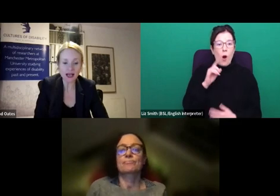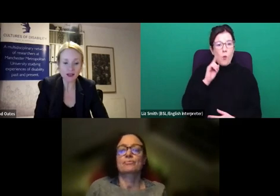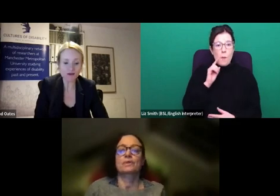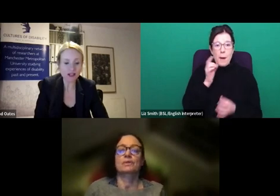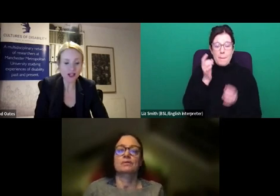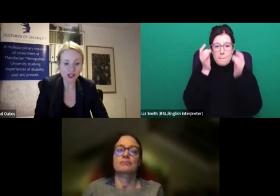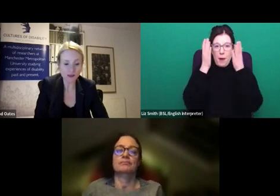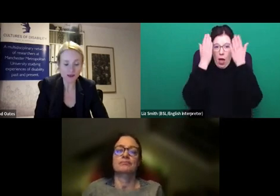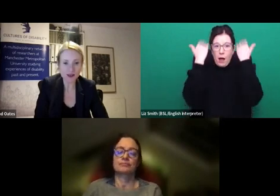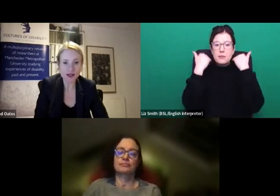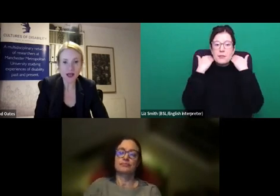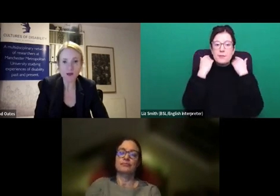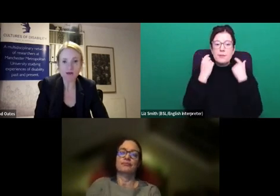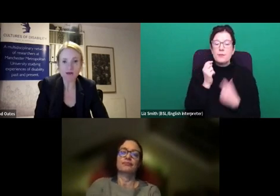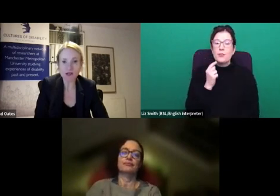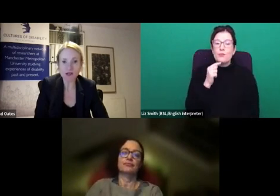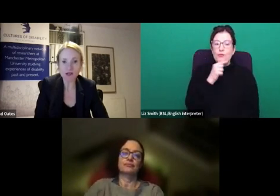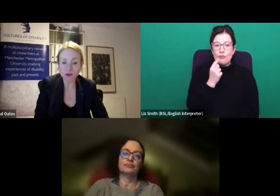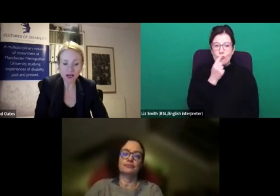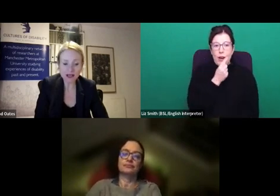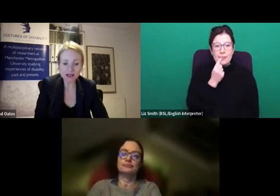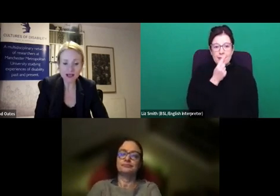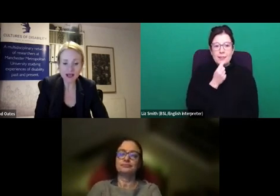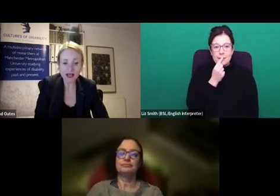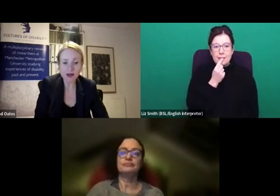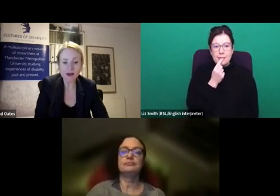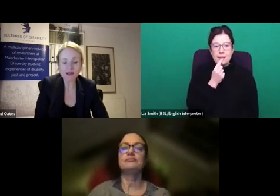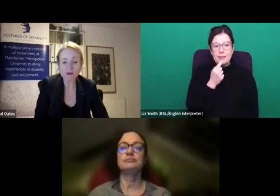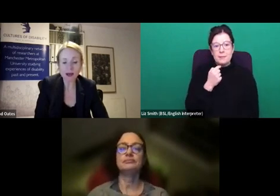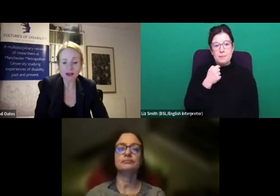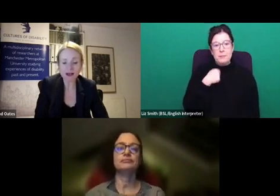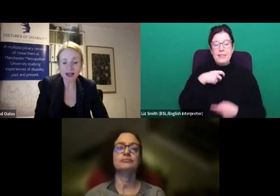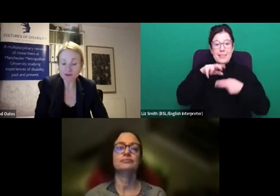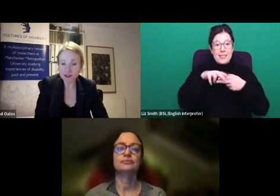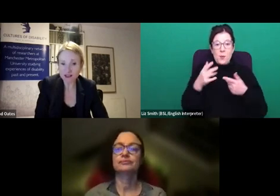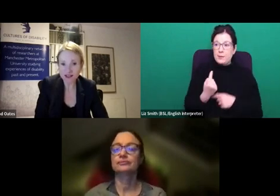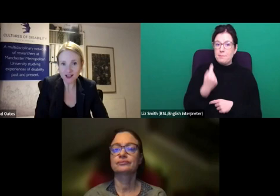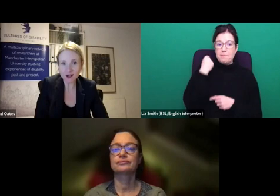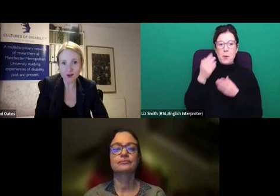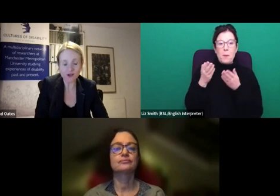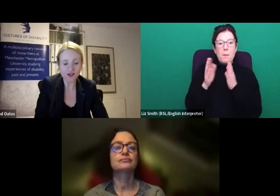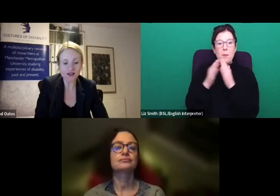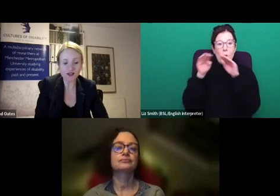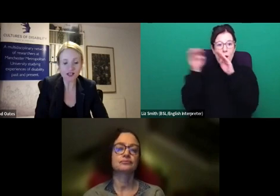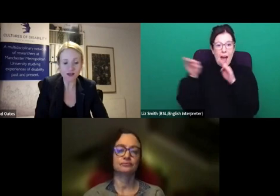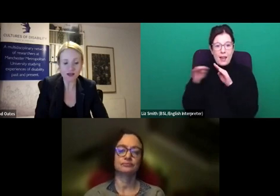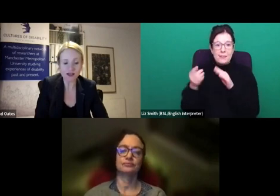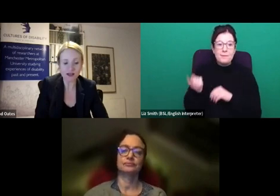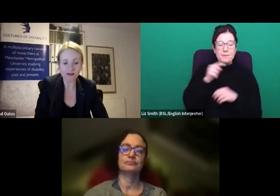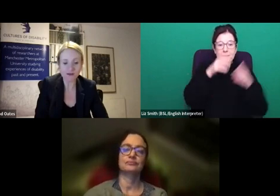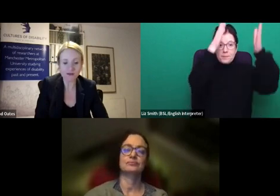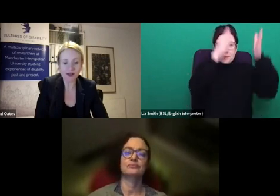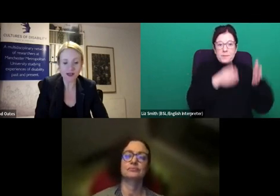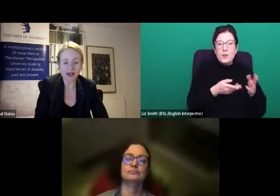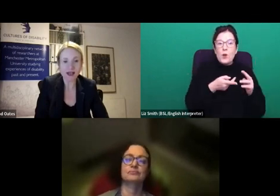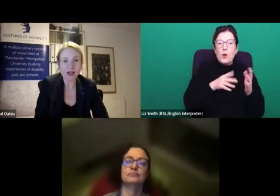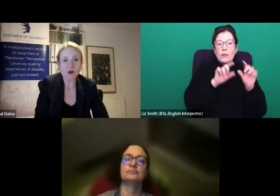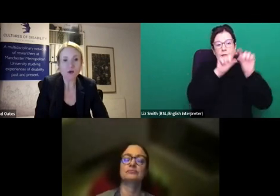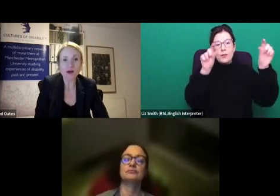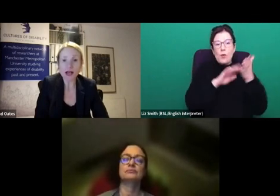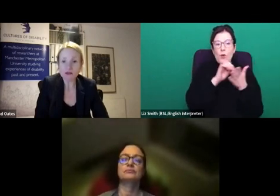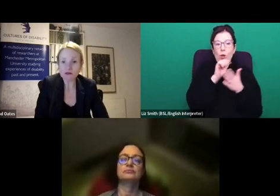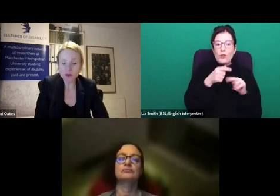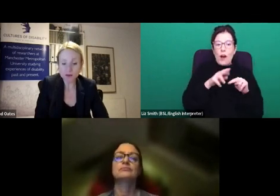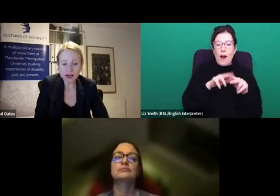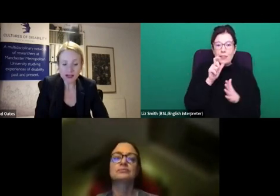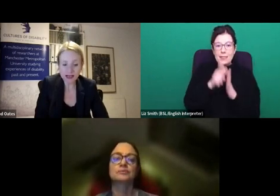hair and reddish lips. I'm in front of a bookcase and a banner advertising Cultures of Disability.